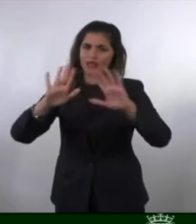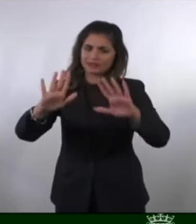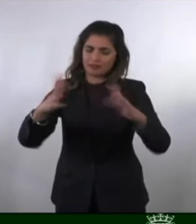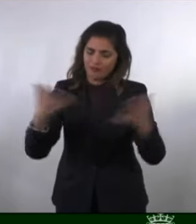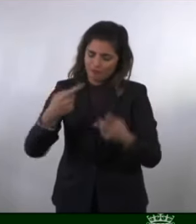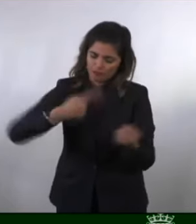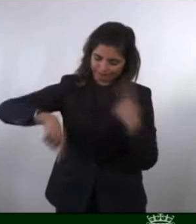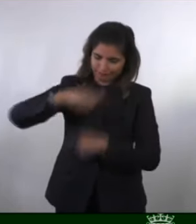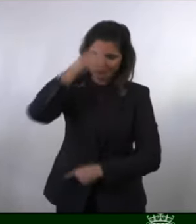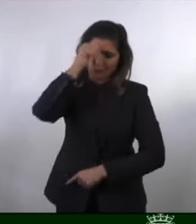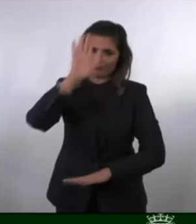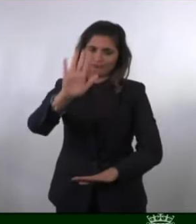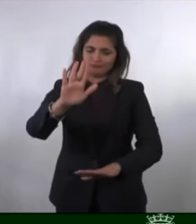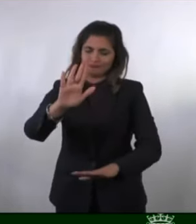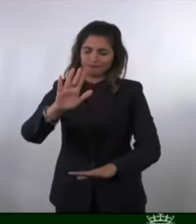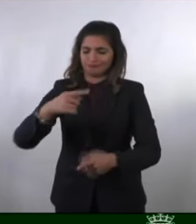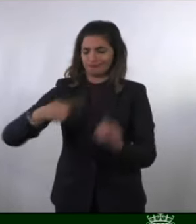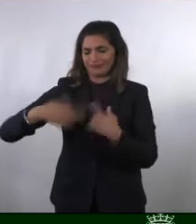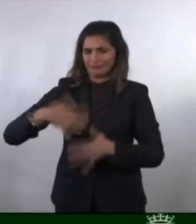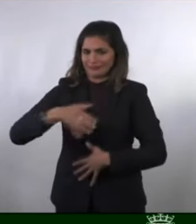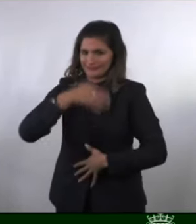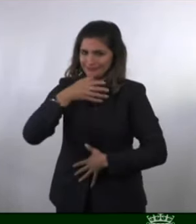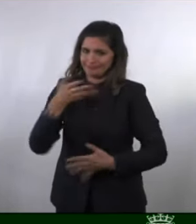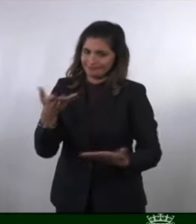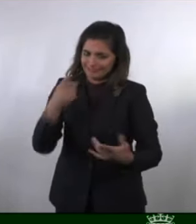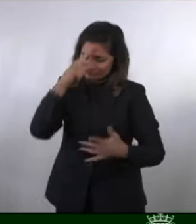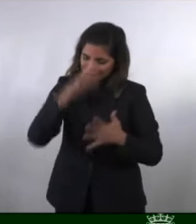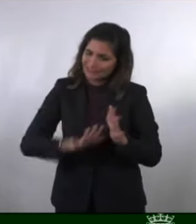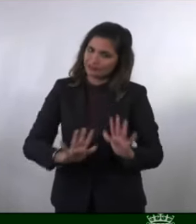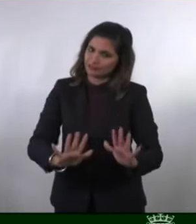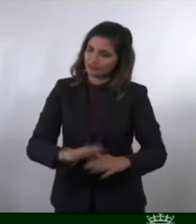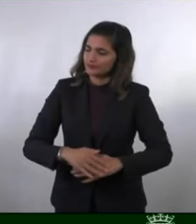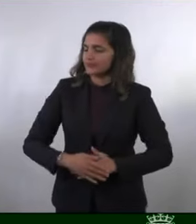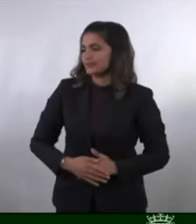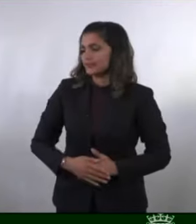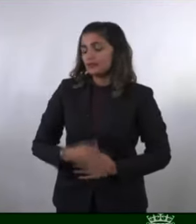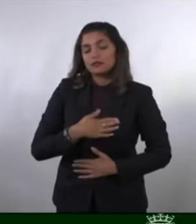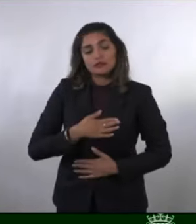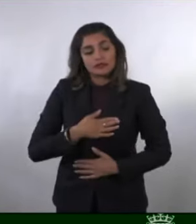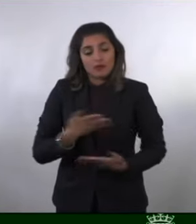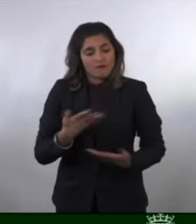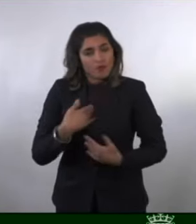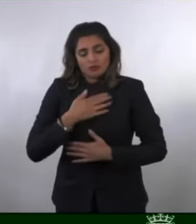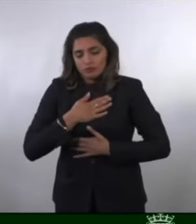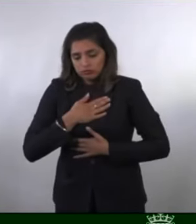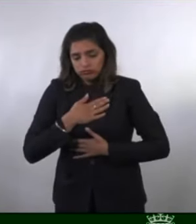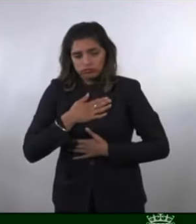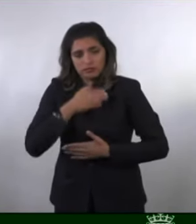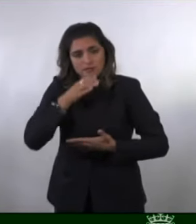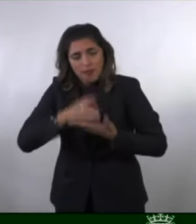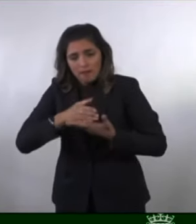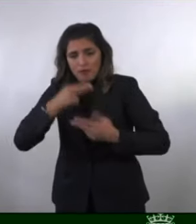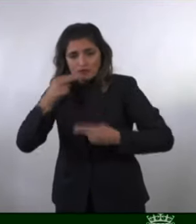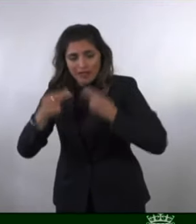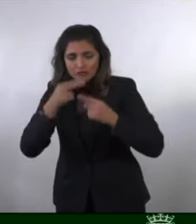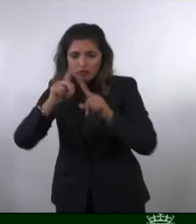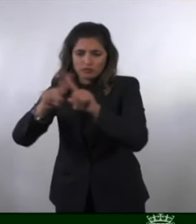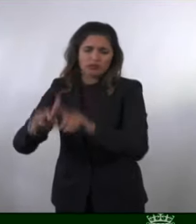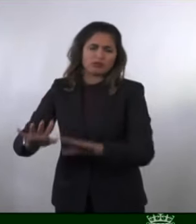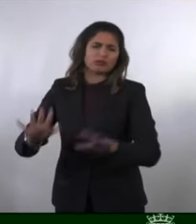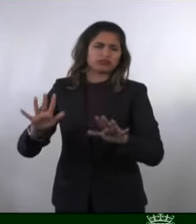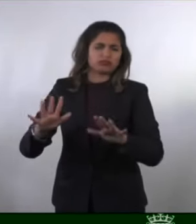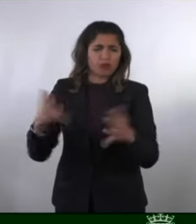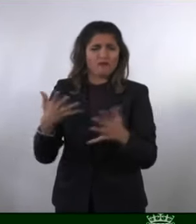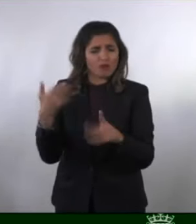fact, and my heart goes out to the hospitality industry who've been hit so hard.